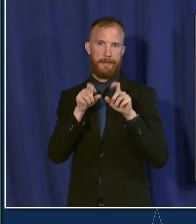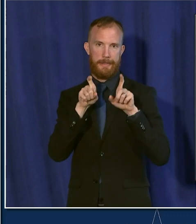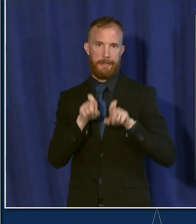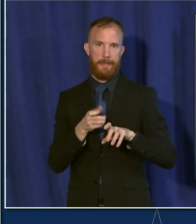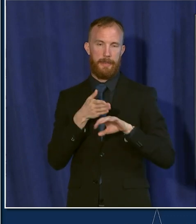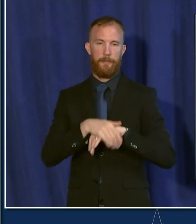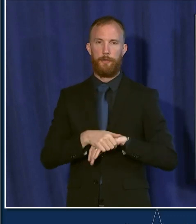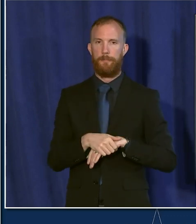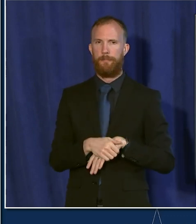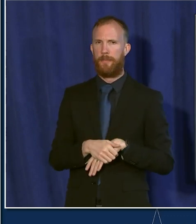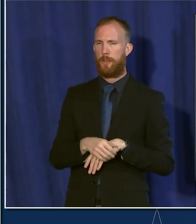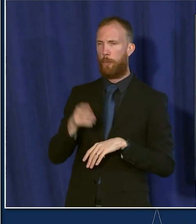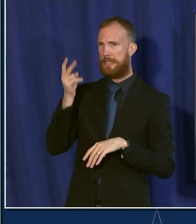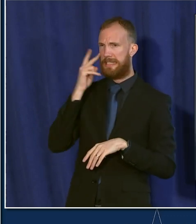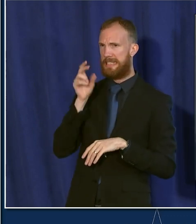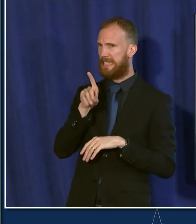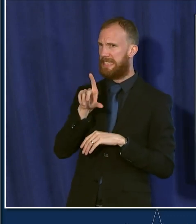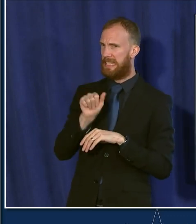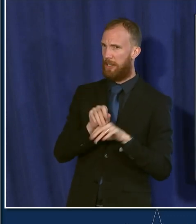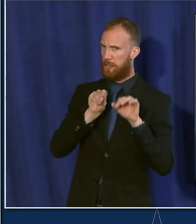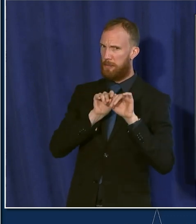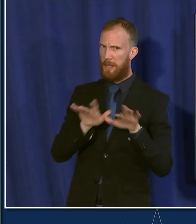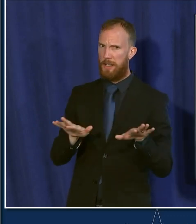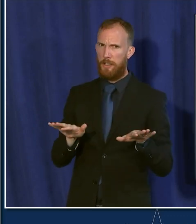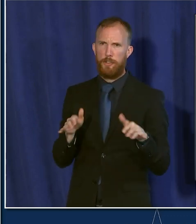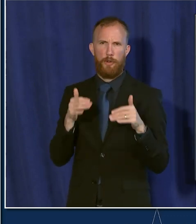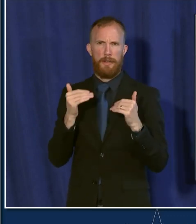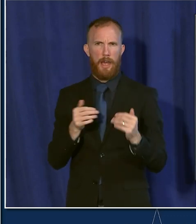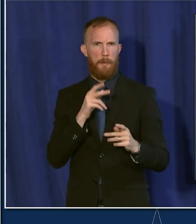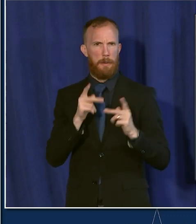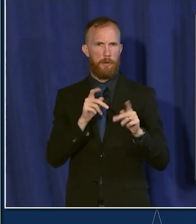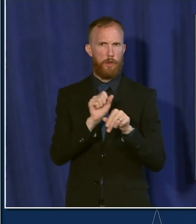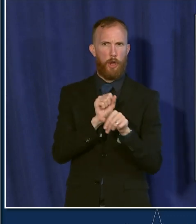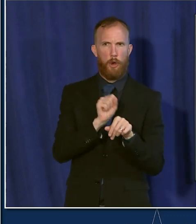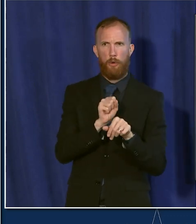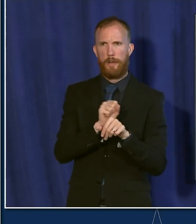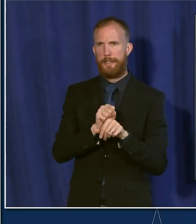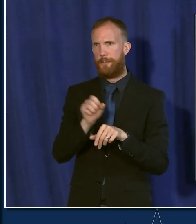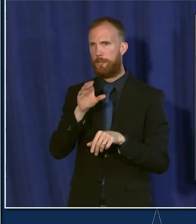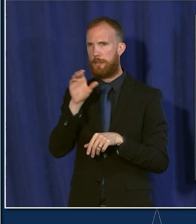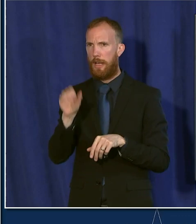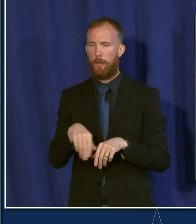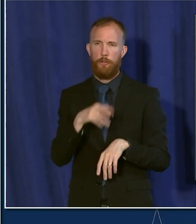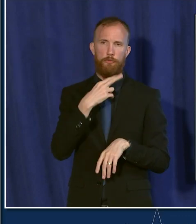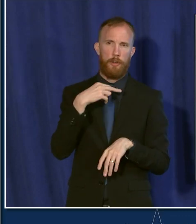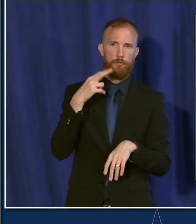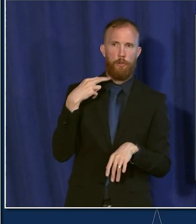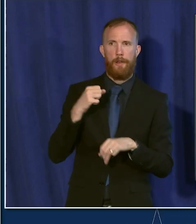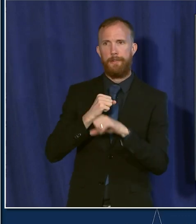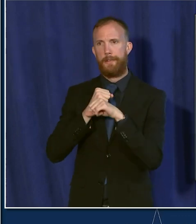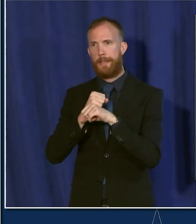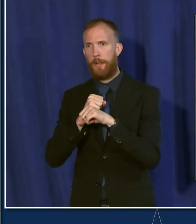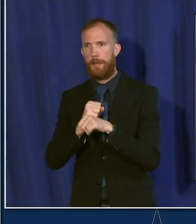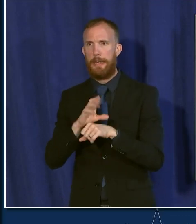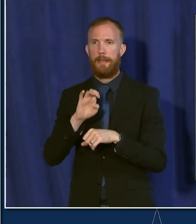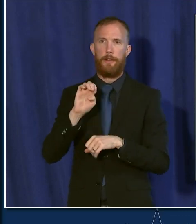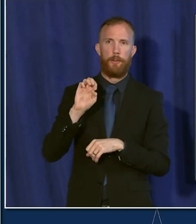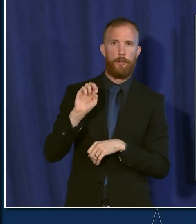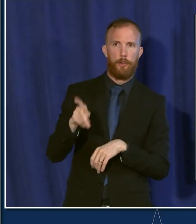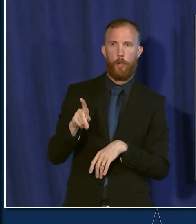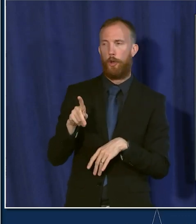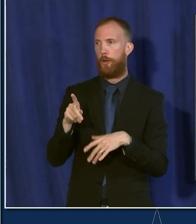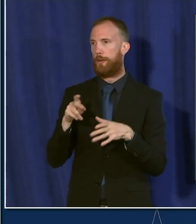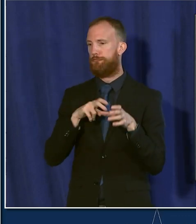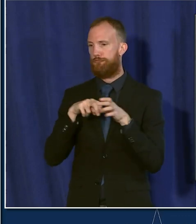of Delta, should public-facing vaccinated Chicago workers, clerks, restaurant workers, security, rideshare, taxi